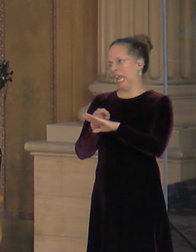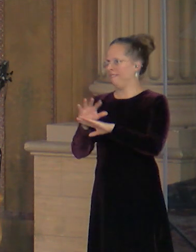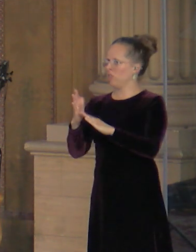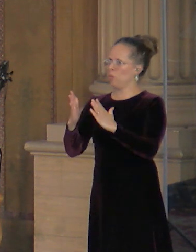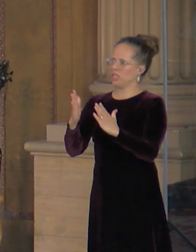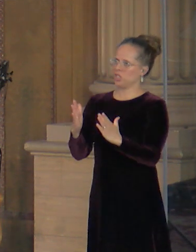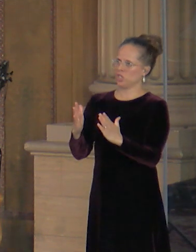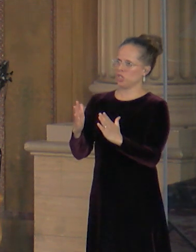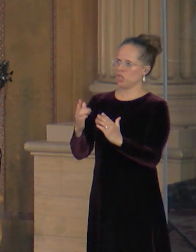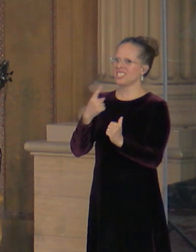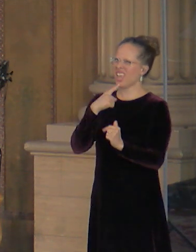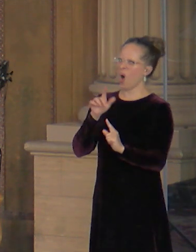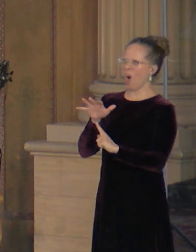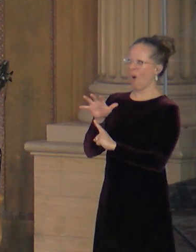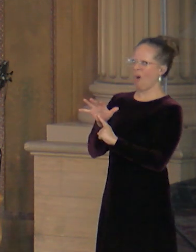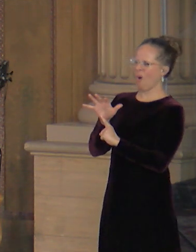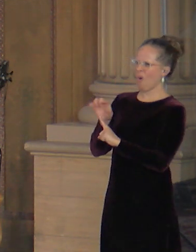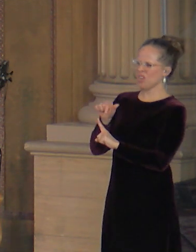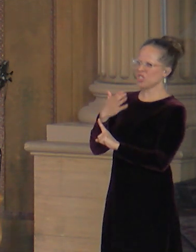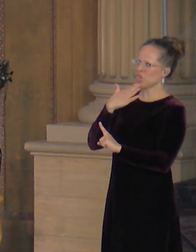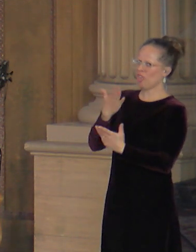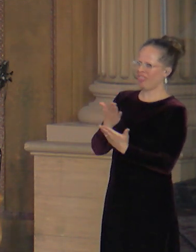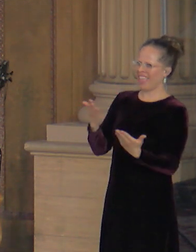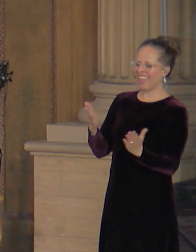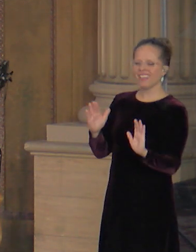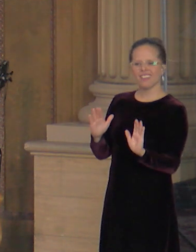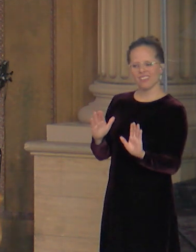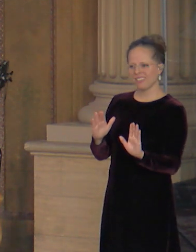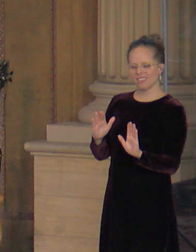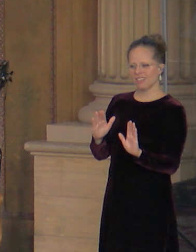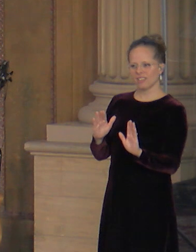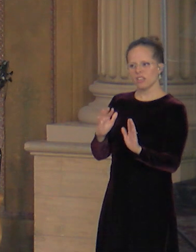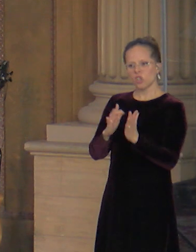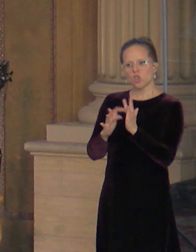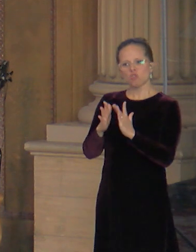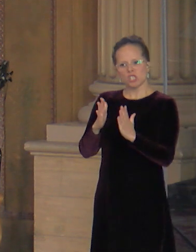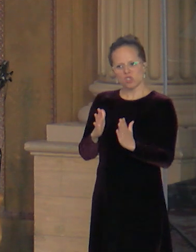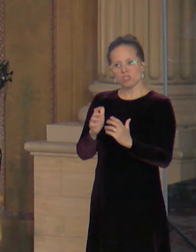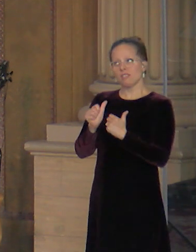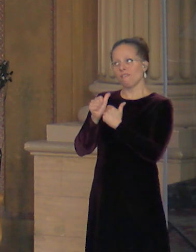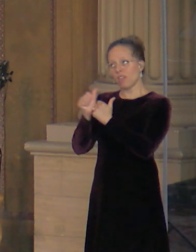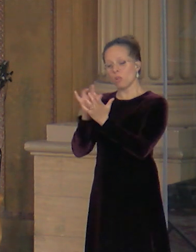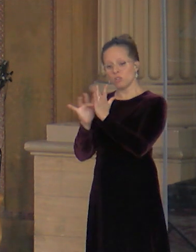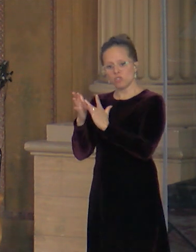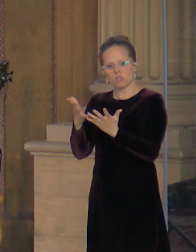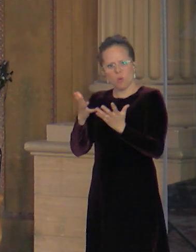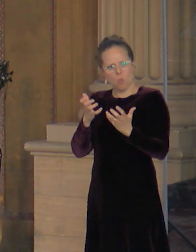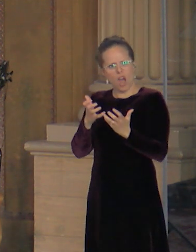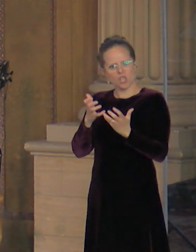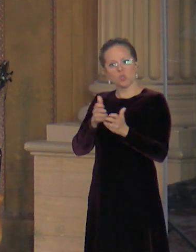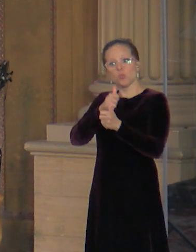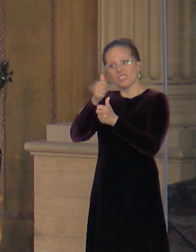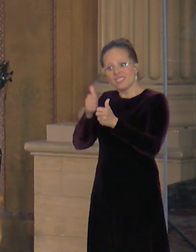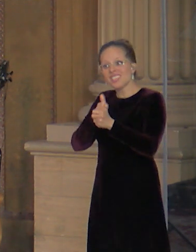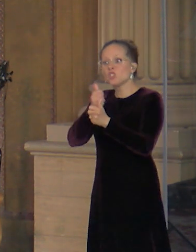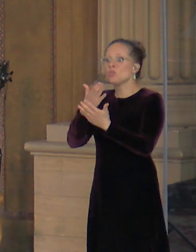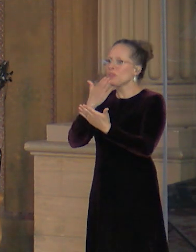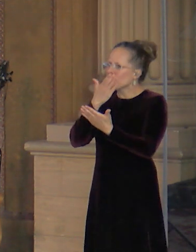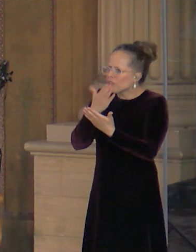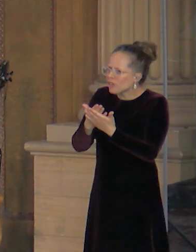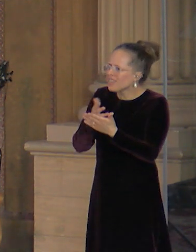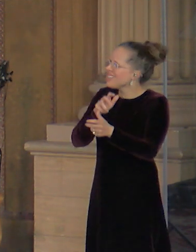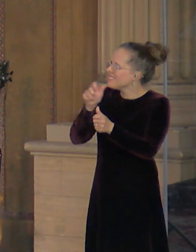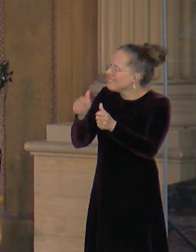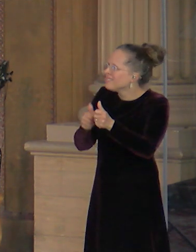but as Christians who are following Jesus we want to seek to to be good and seek to serve and